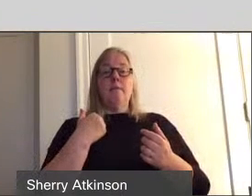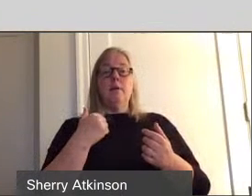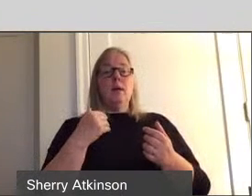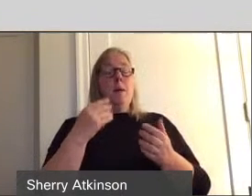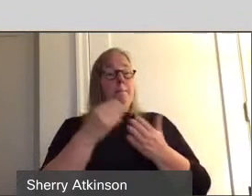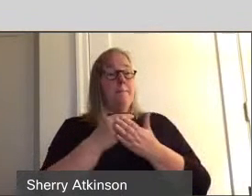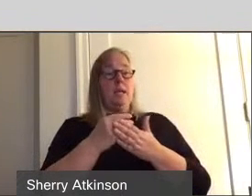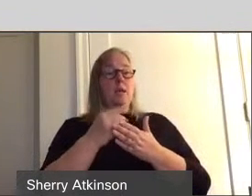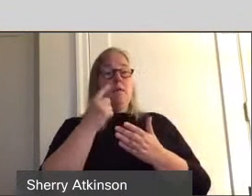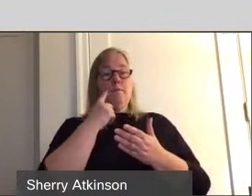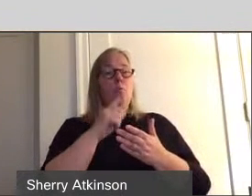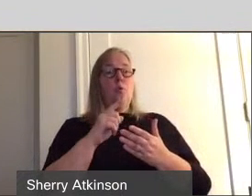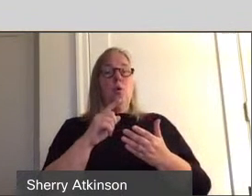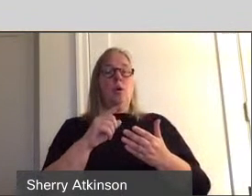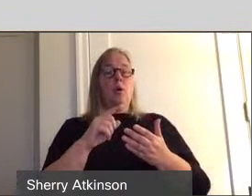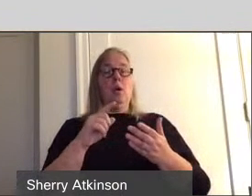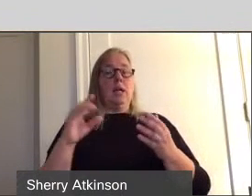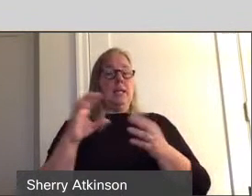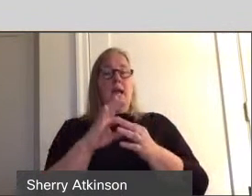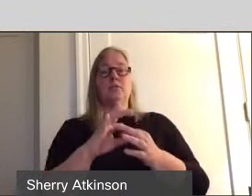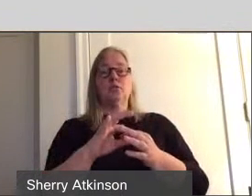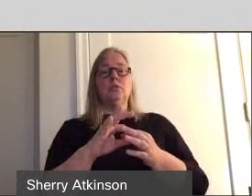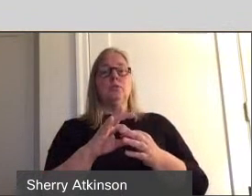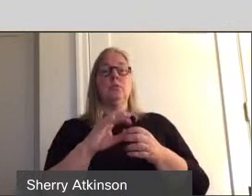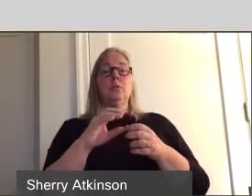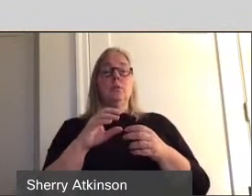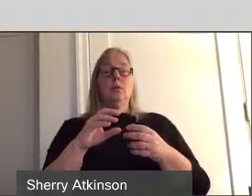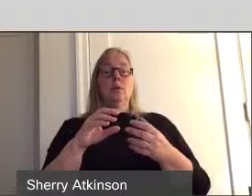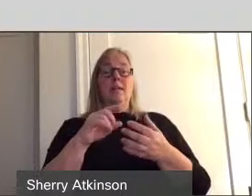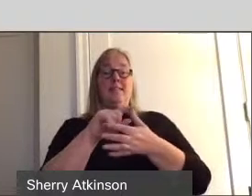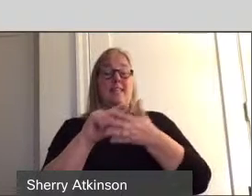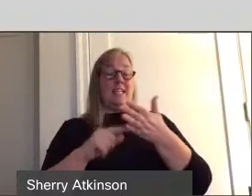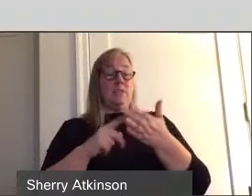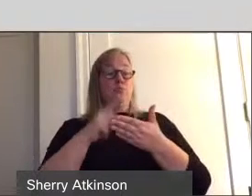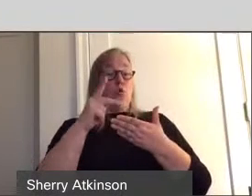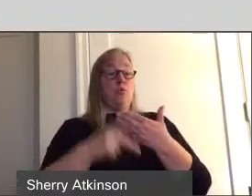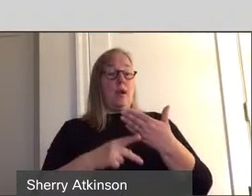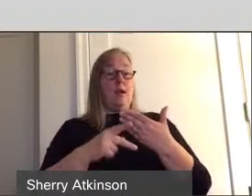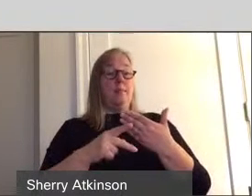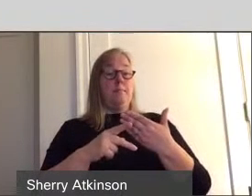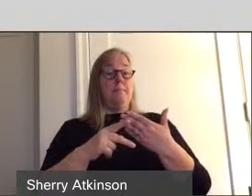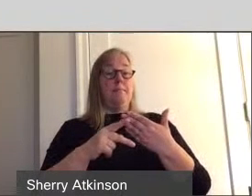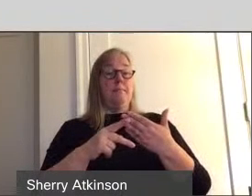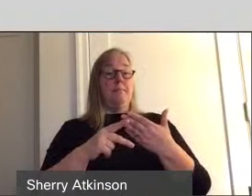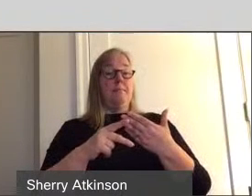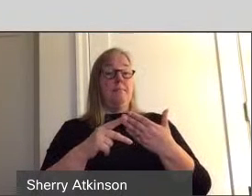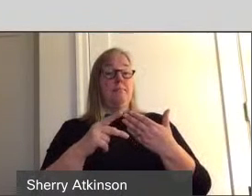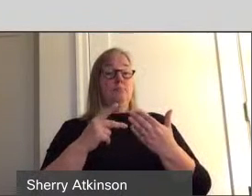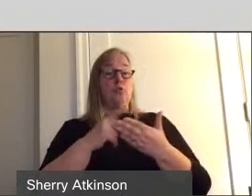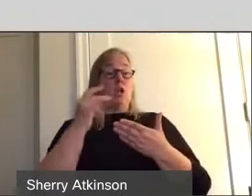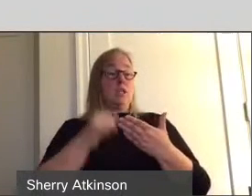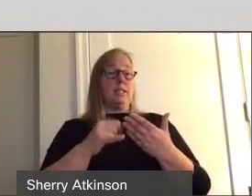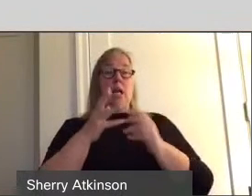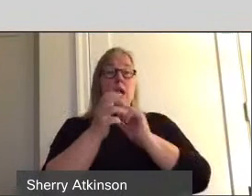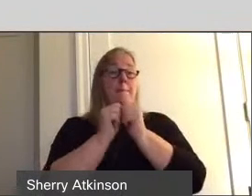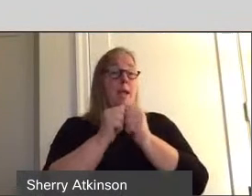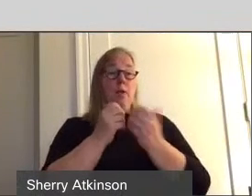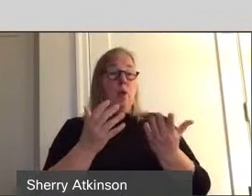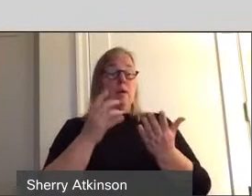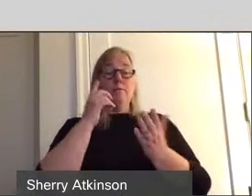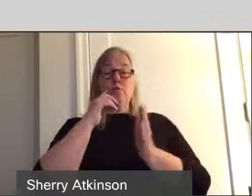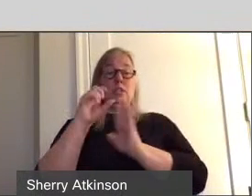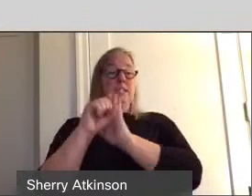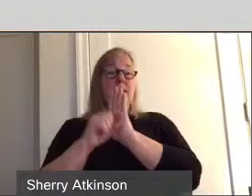put some names to some of these. But these programs, projects are can be competitive for state grant programs. There's